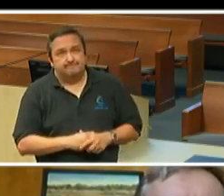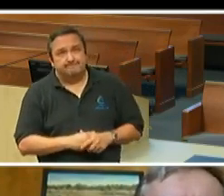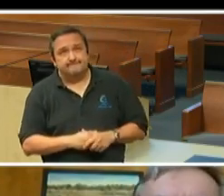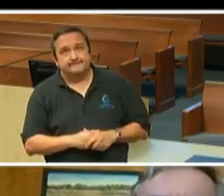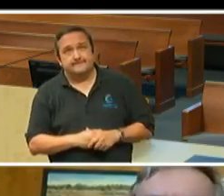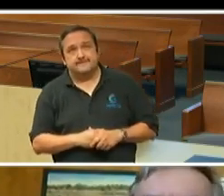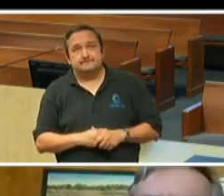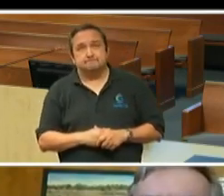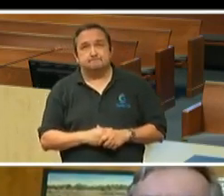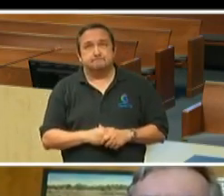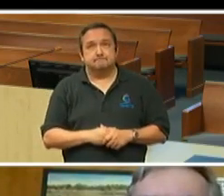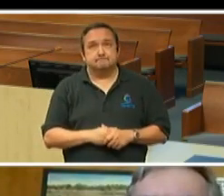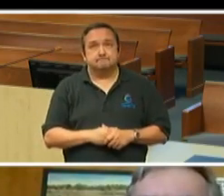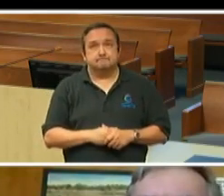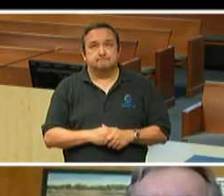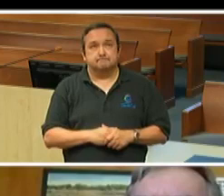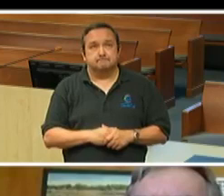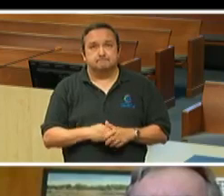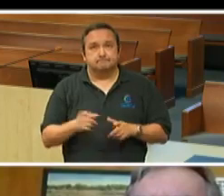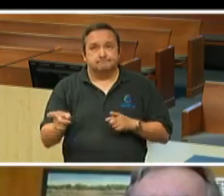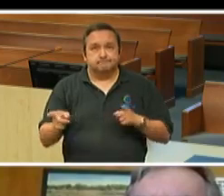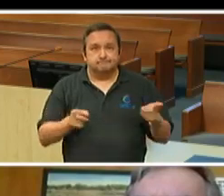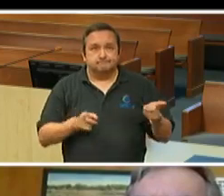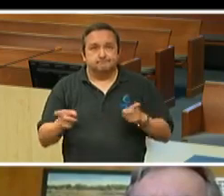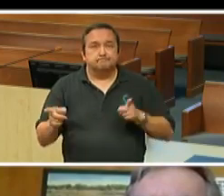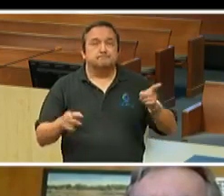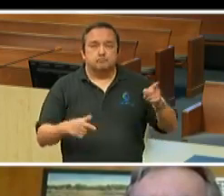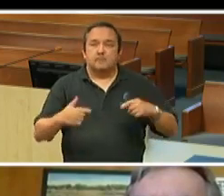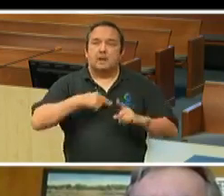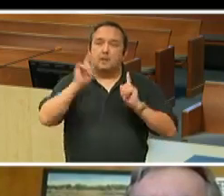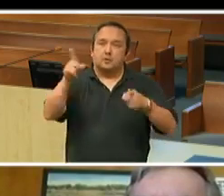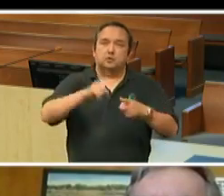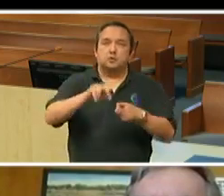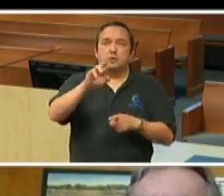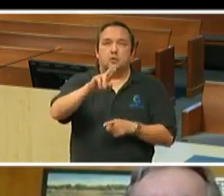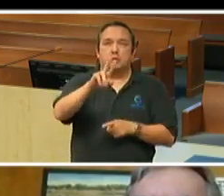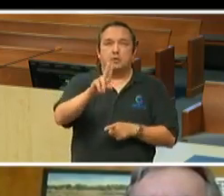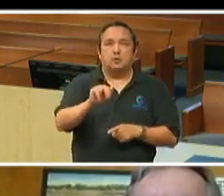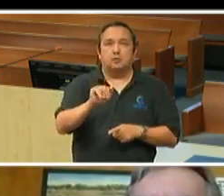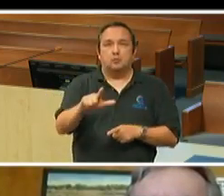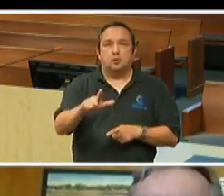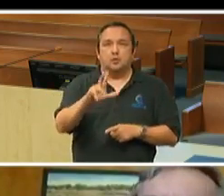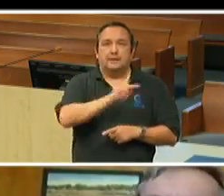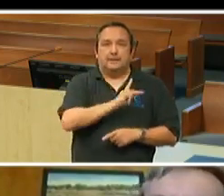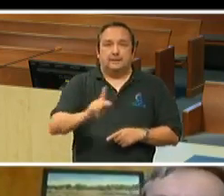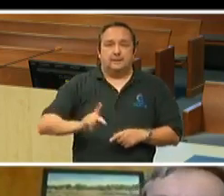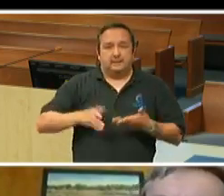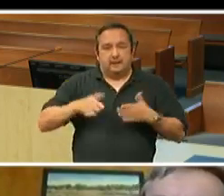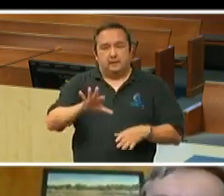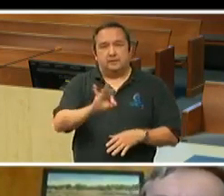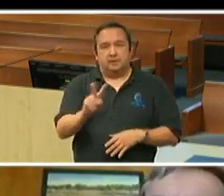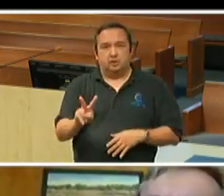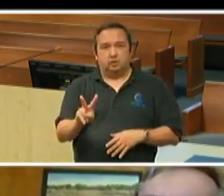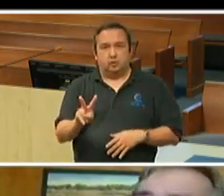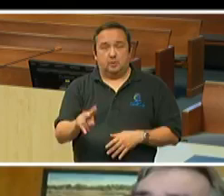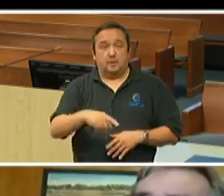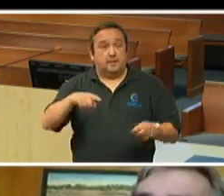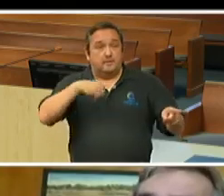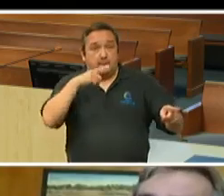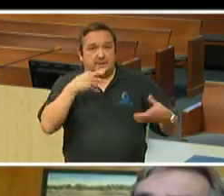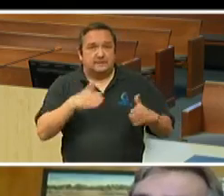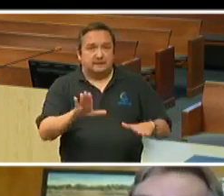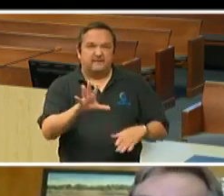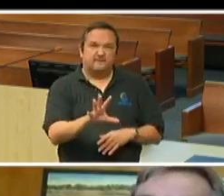May I add? Go ahead. I went to Rural King. They can allow 92 in. The Publix over there on 39th was